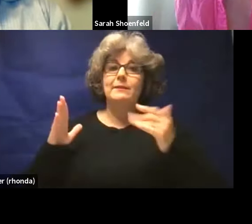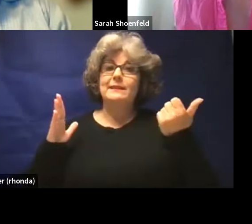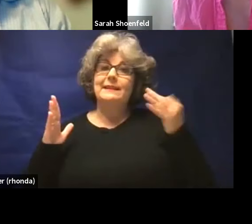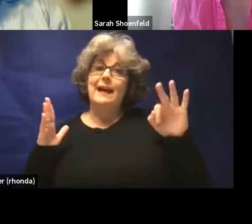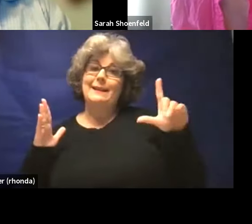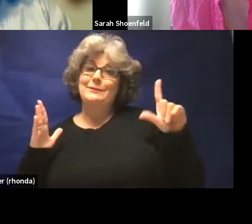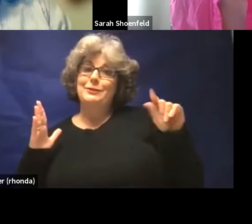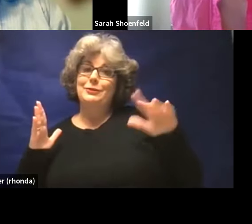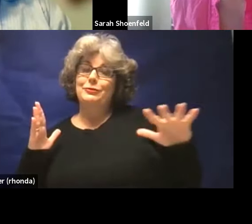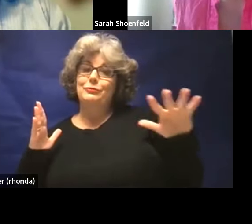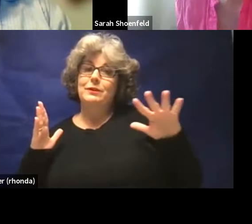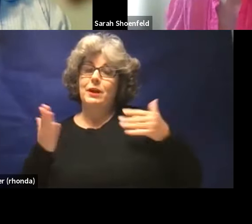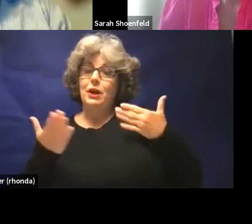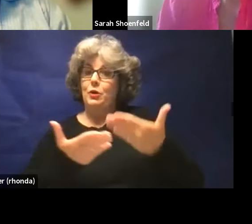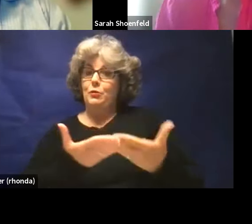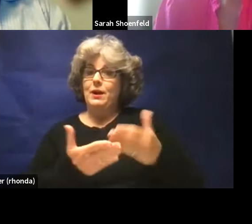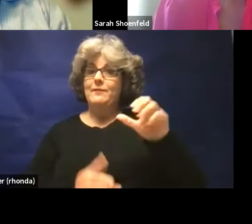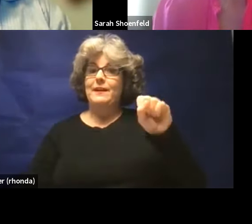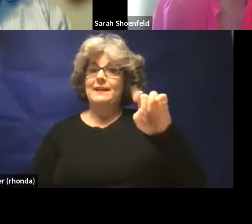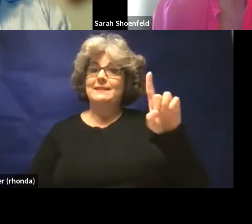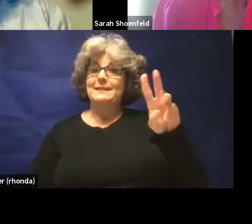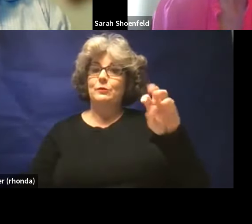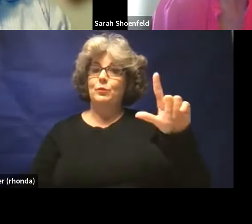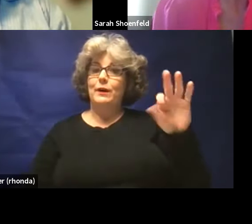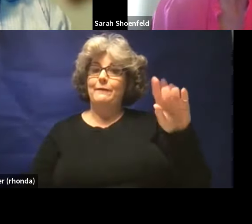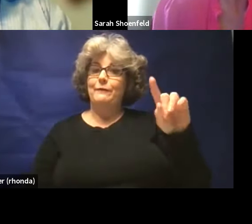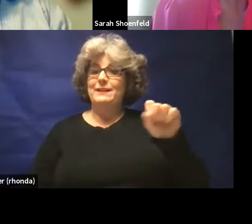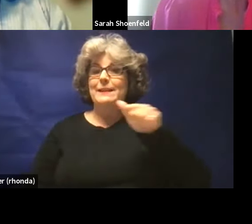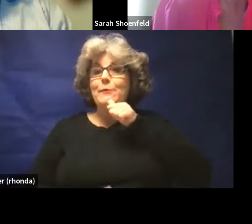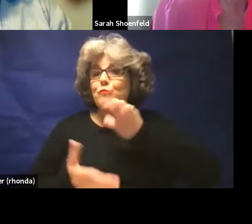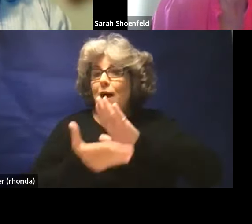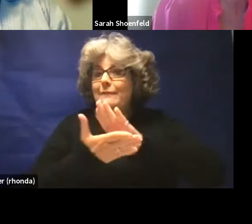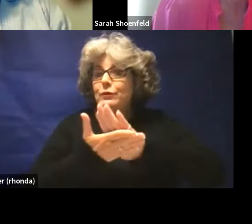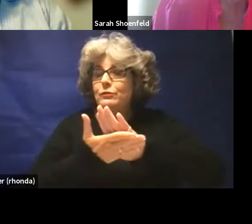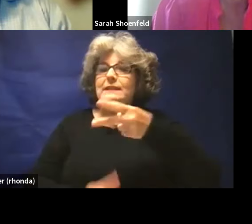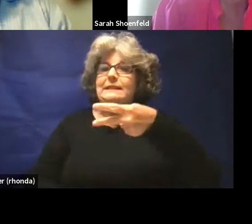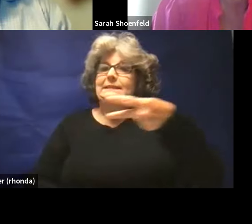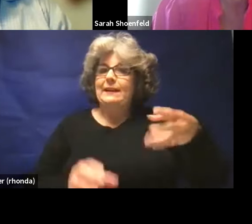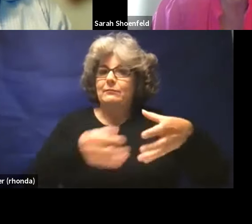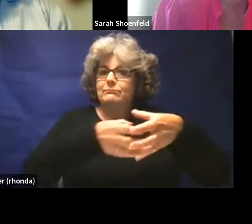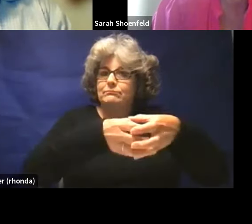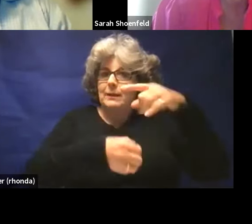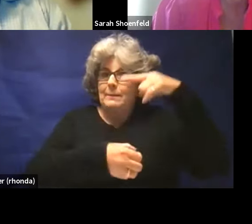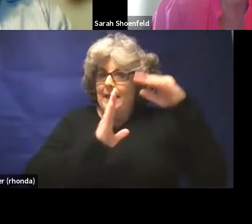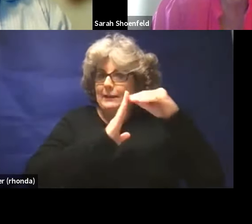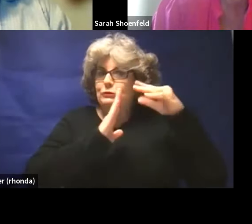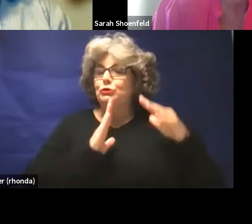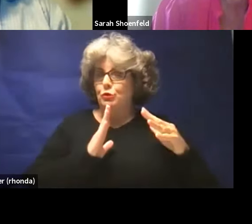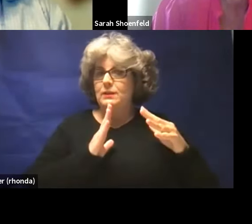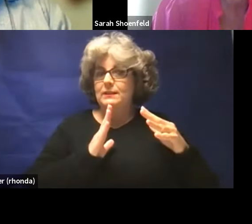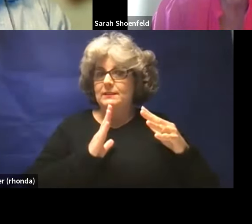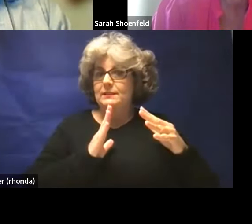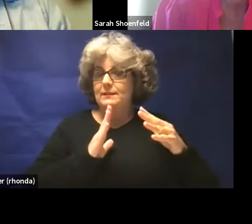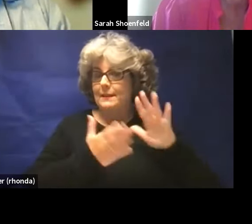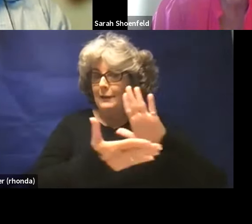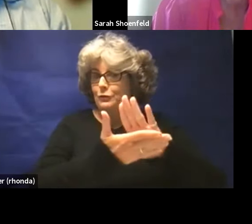1920s. He arrived at Sidwell Friends in 1965, so he was part of the second small group of Black students the school